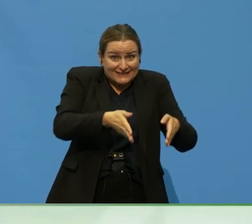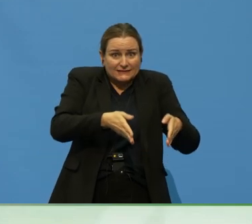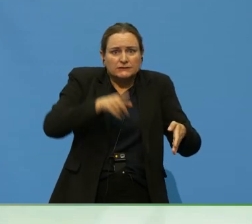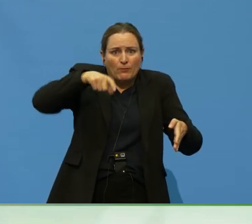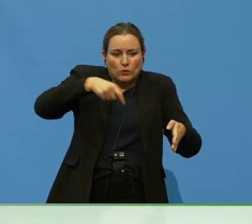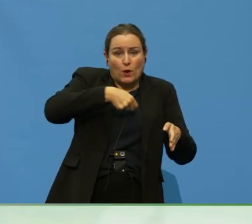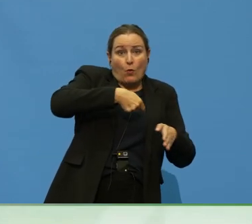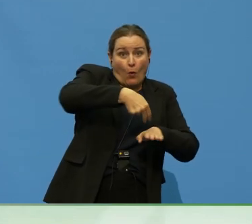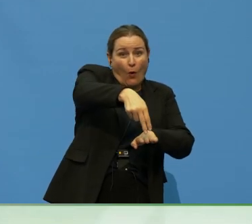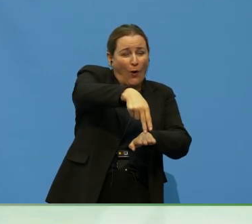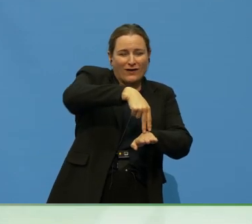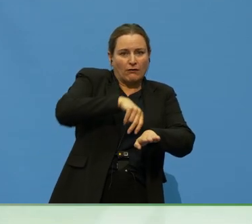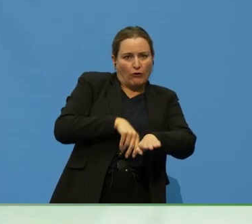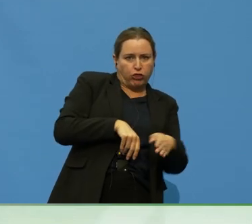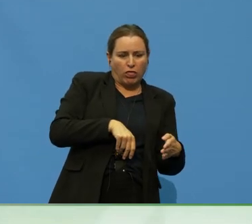walkway, and